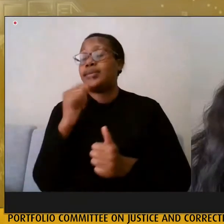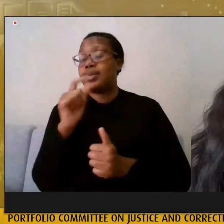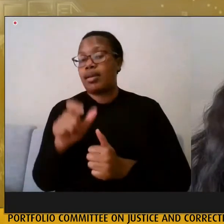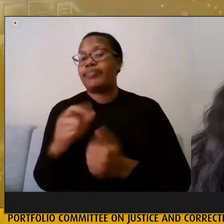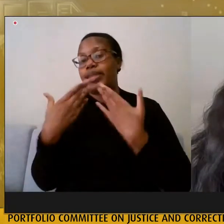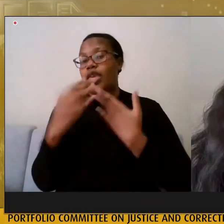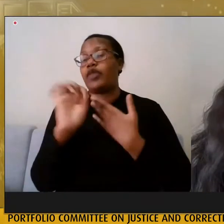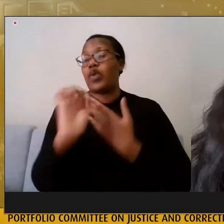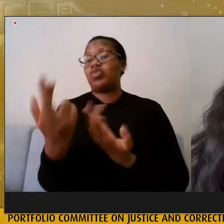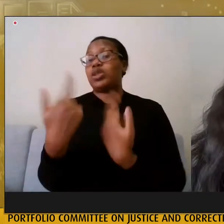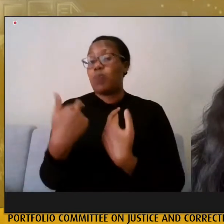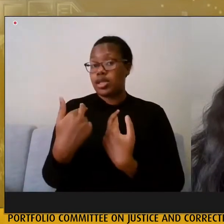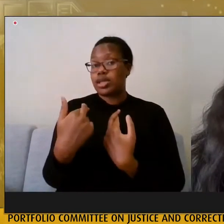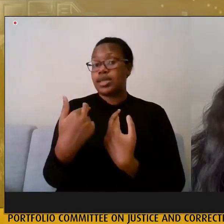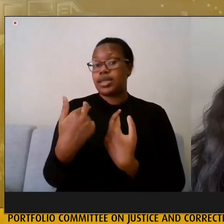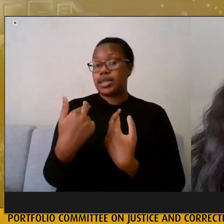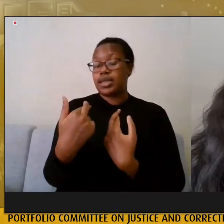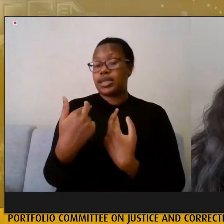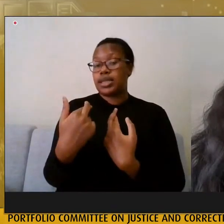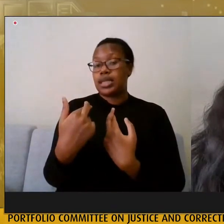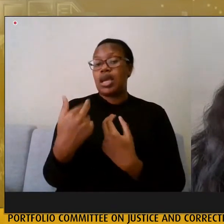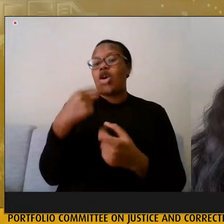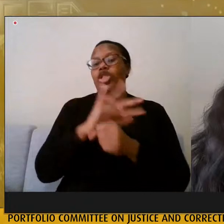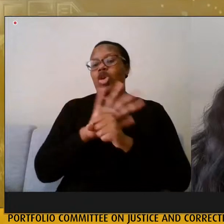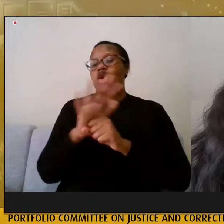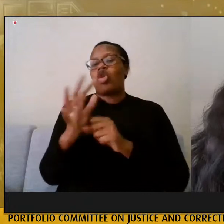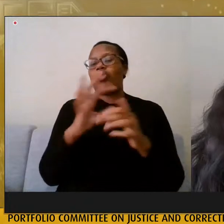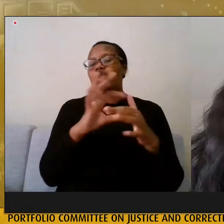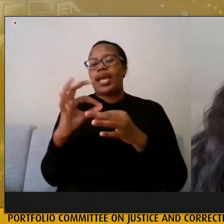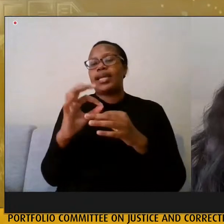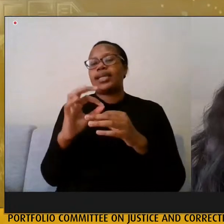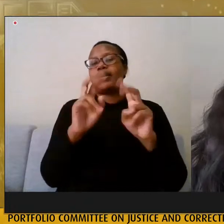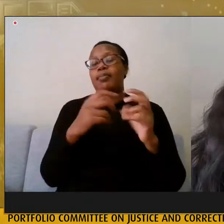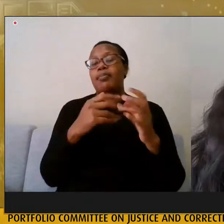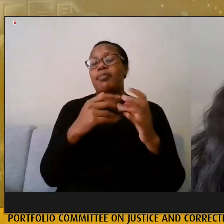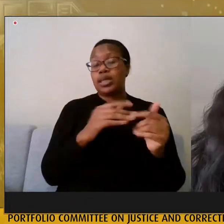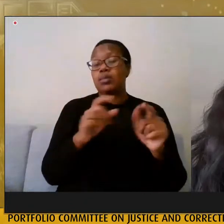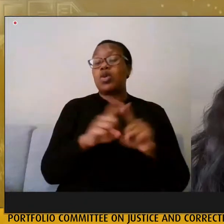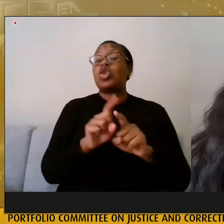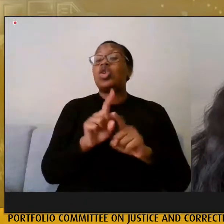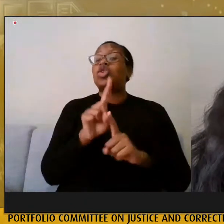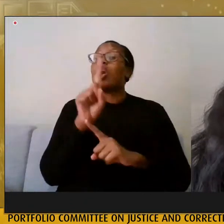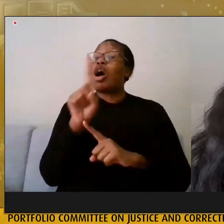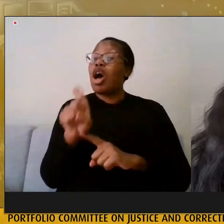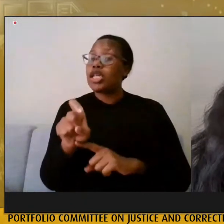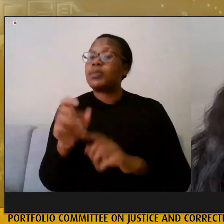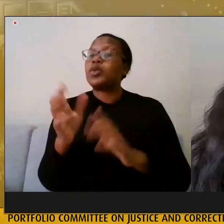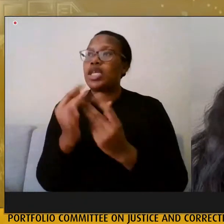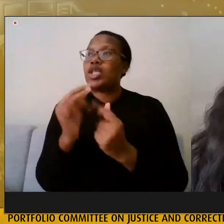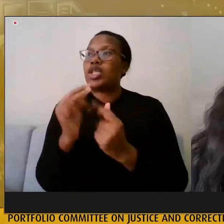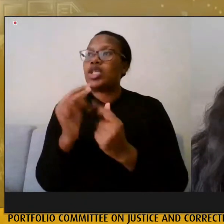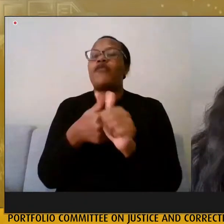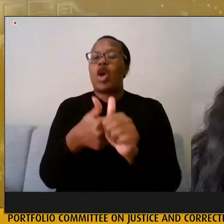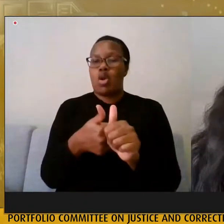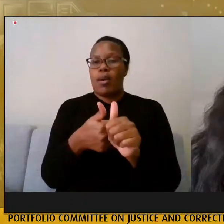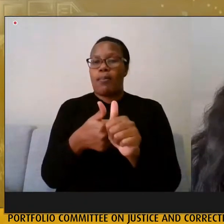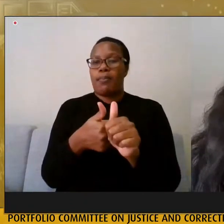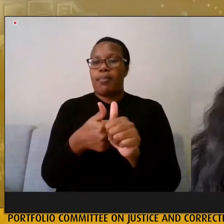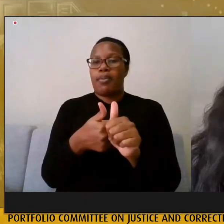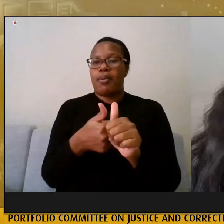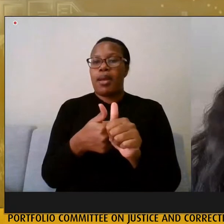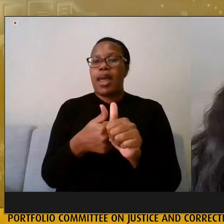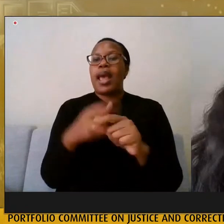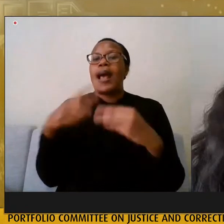response on those COVID-related matters, but to ask him to please make a follow-up about